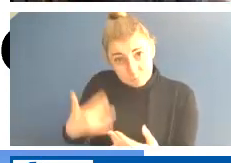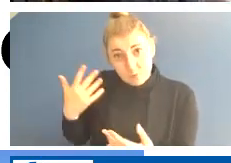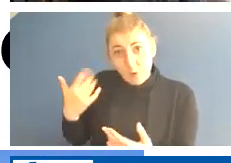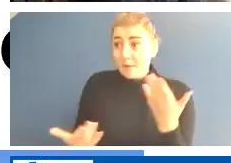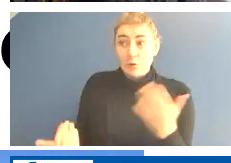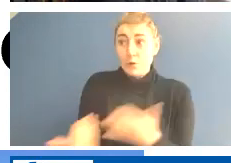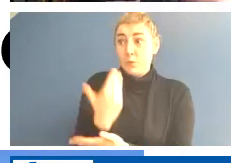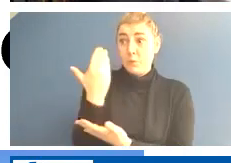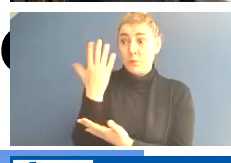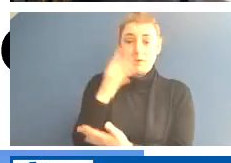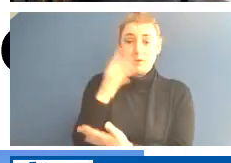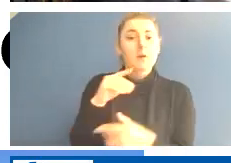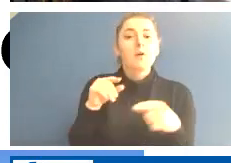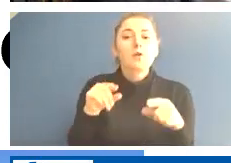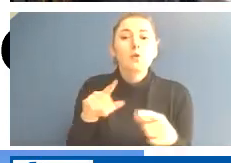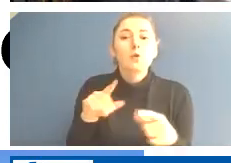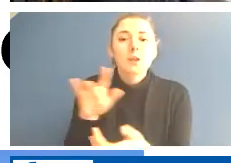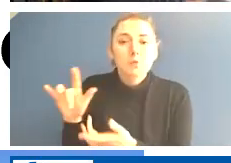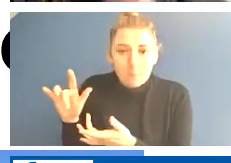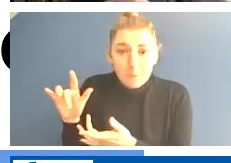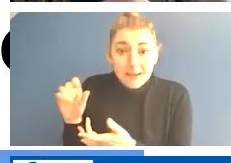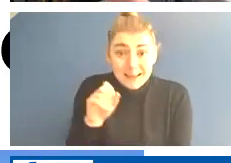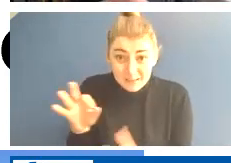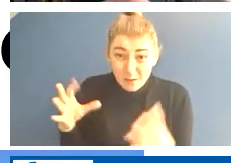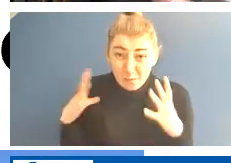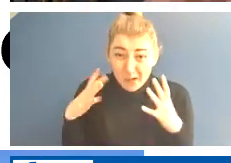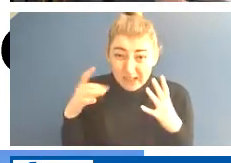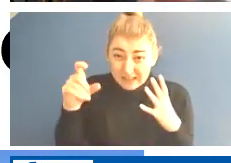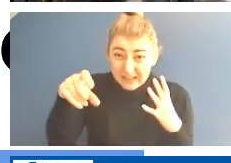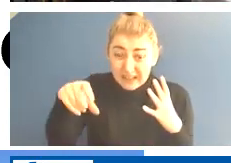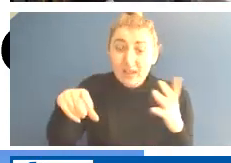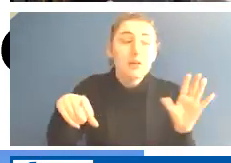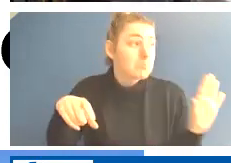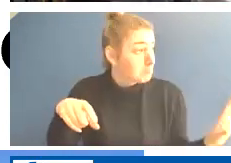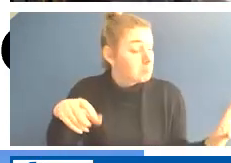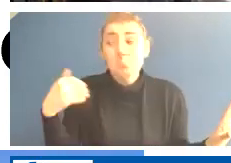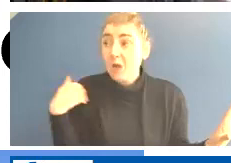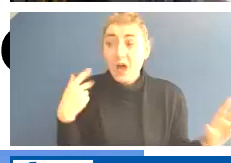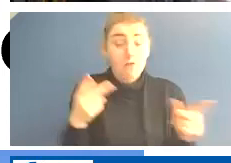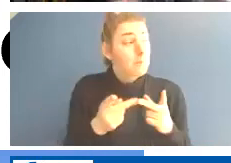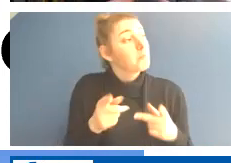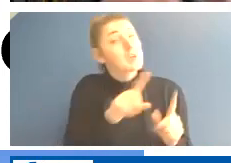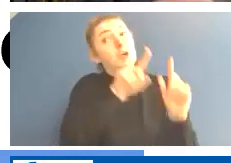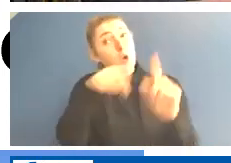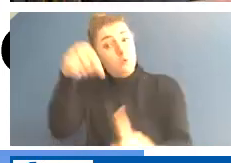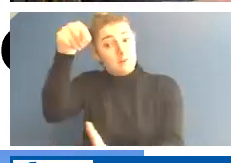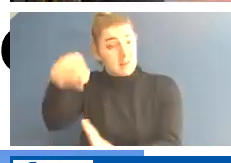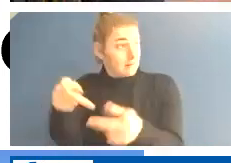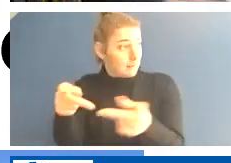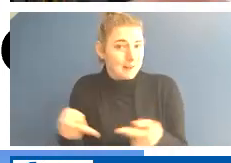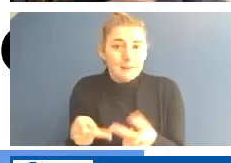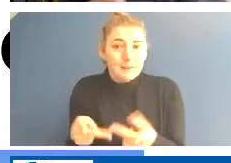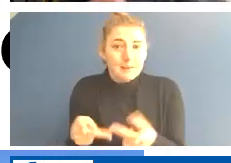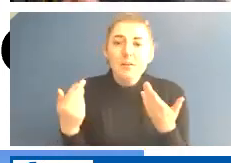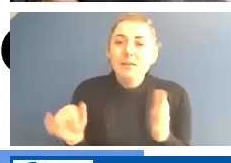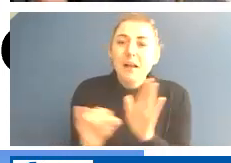to. So during the trip, if a break is needed, we have a space we can go to. Let's identify